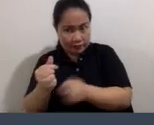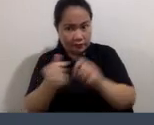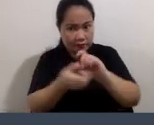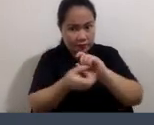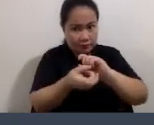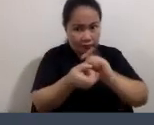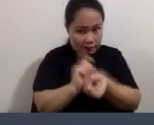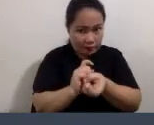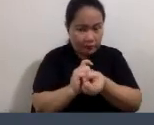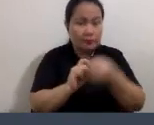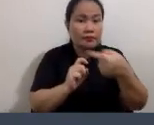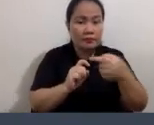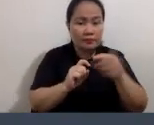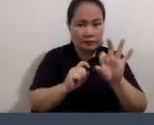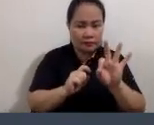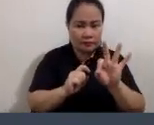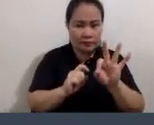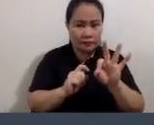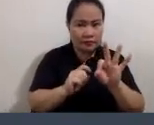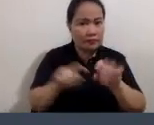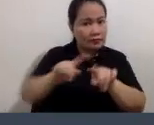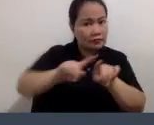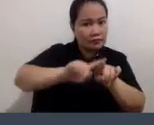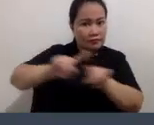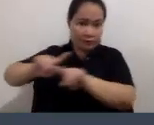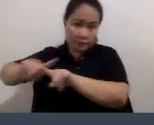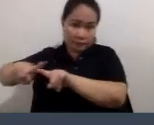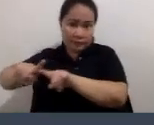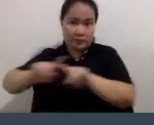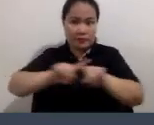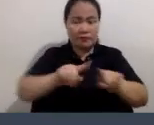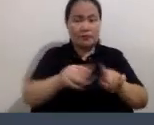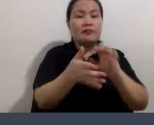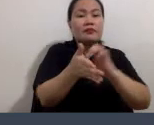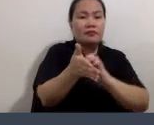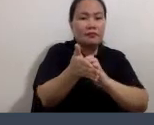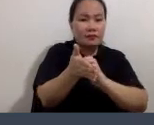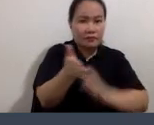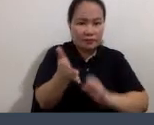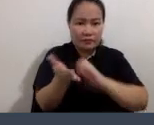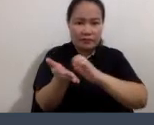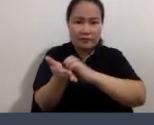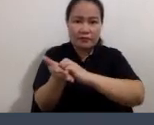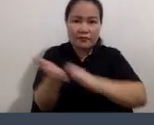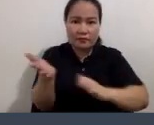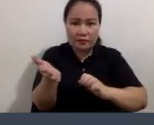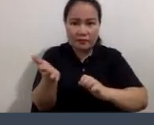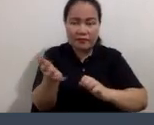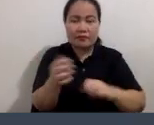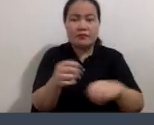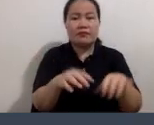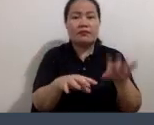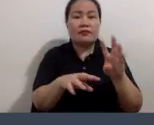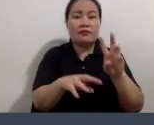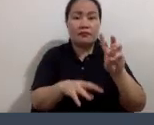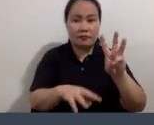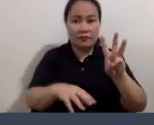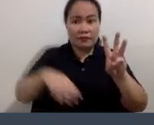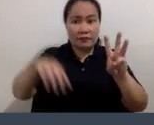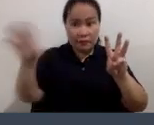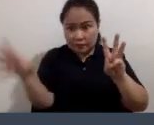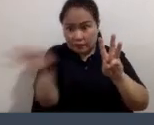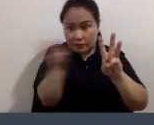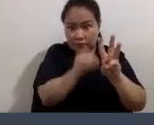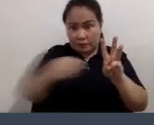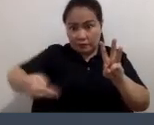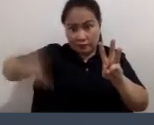change, change, positive, negative. So, magkaiba ng sign, you will subtract. Okay, so 15 and 9, that is